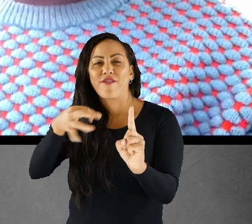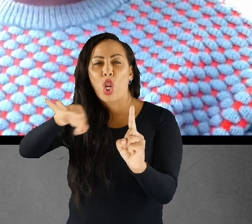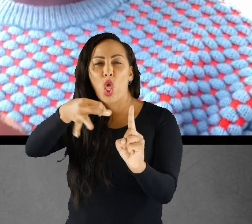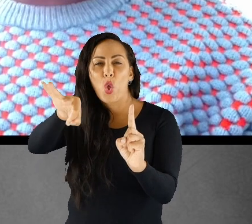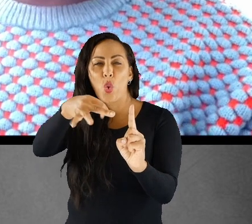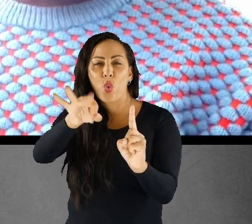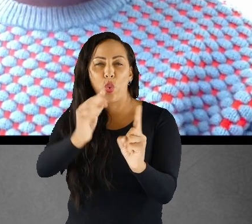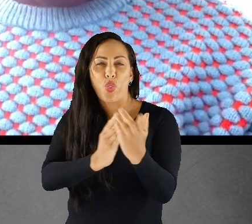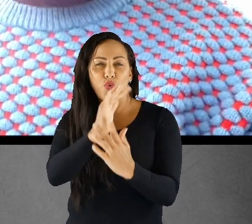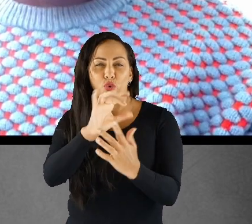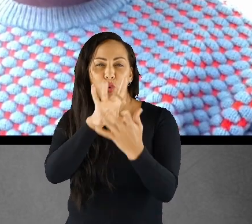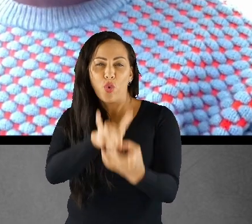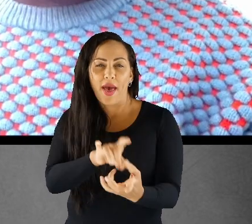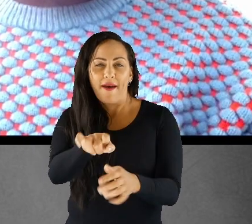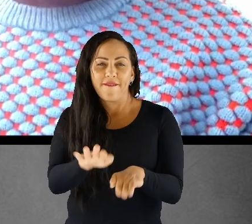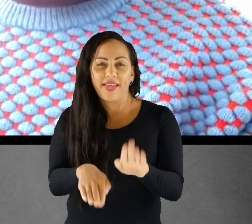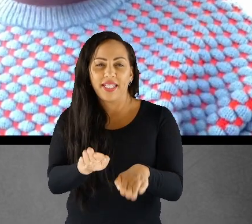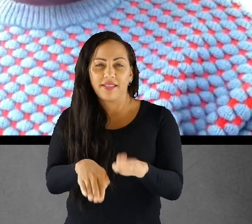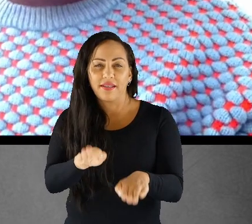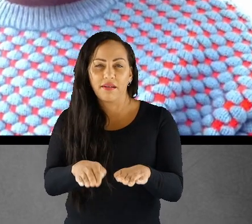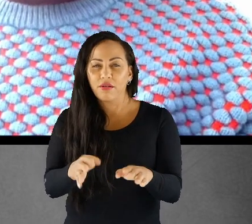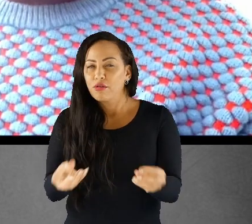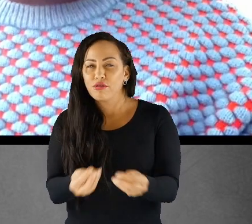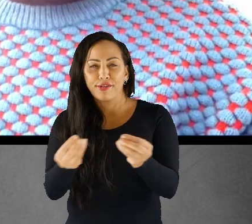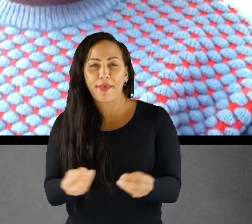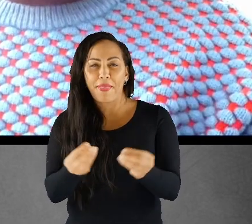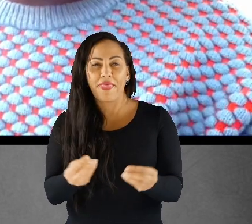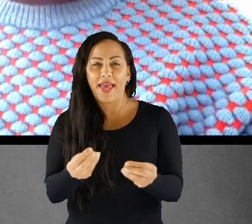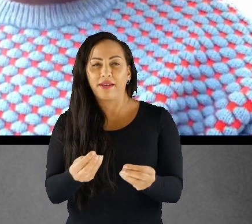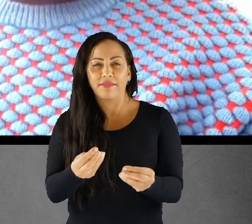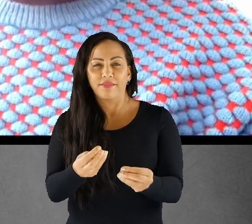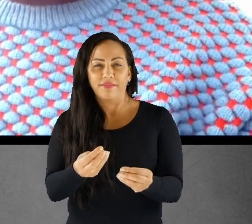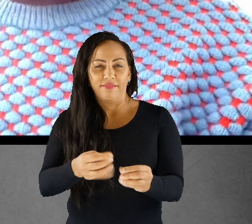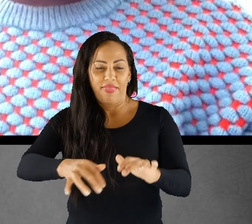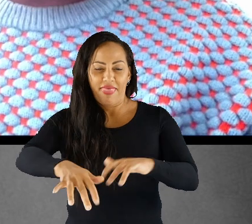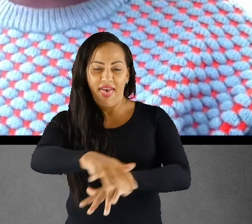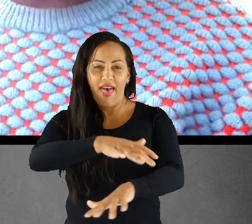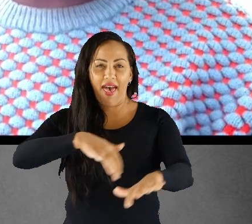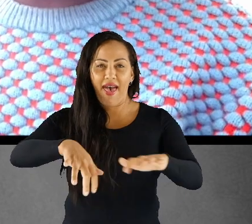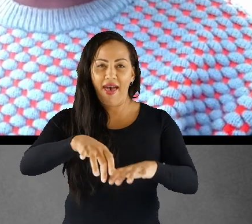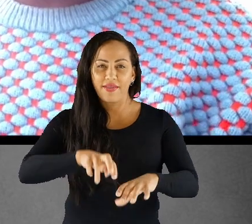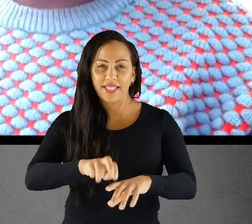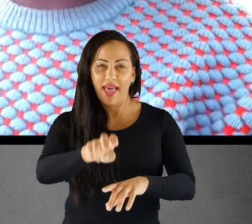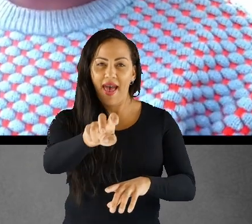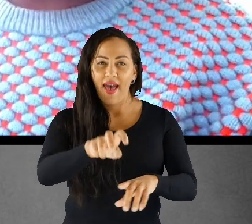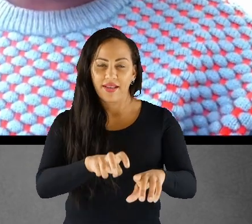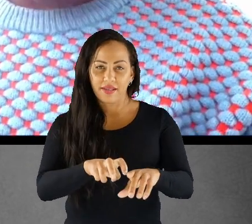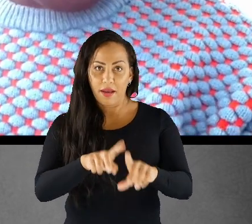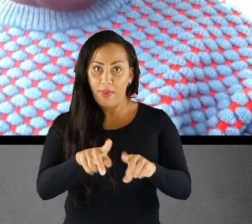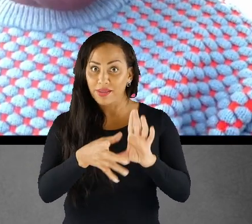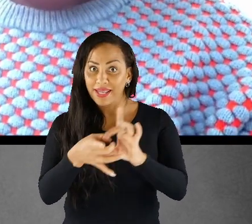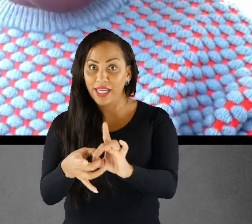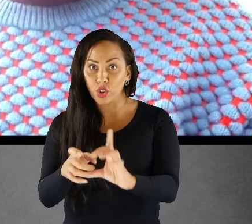might only have a clue of the celebrity maybe by their feet or by some indication on the stairs,